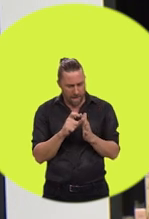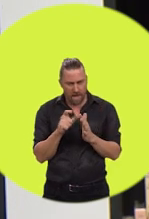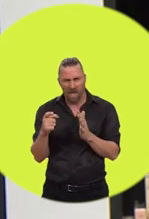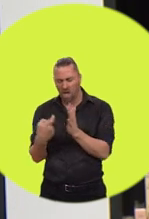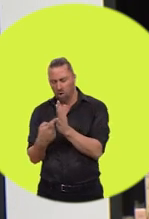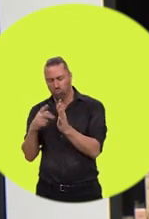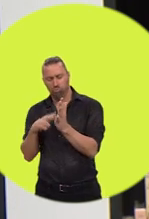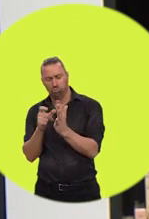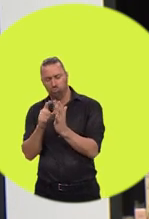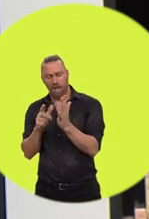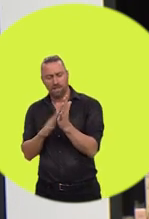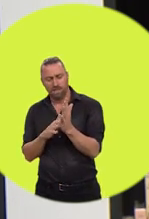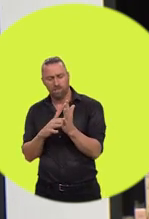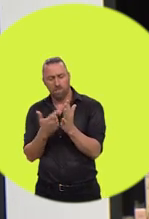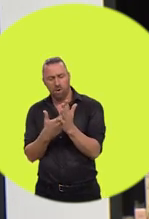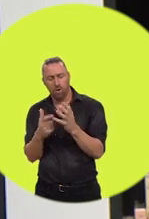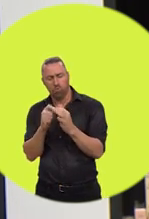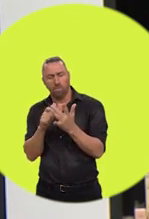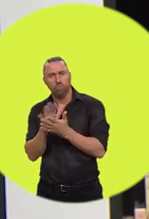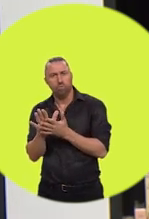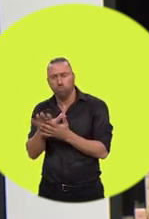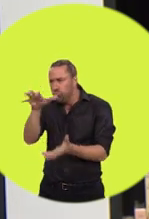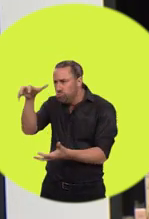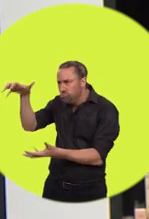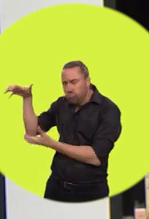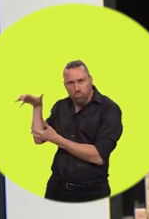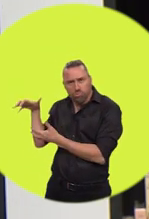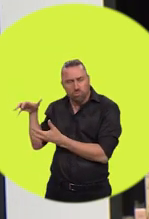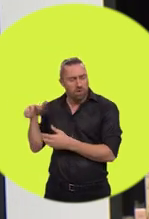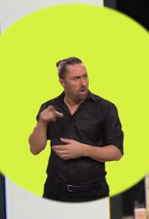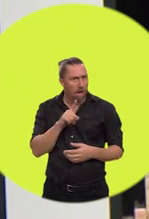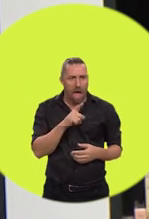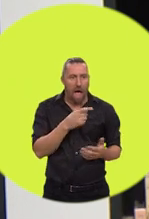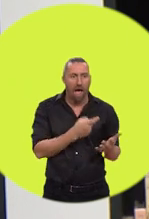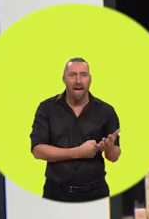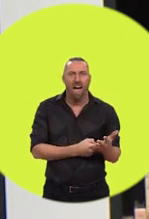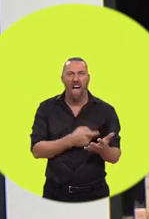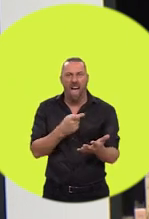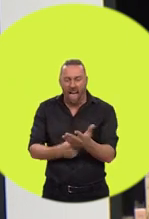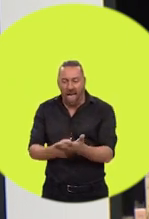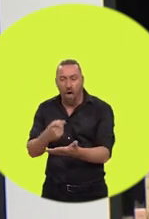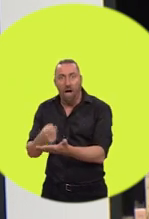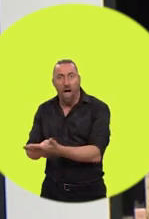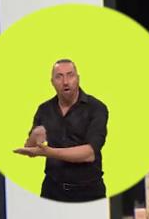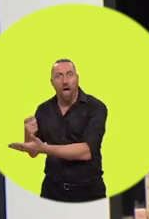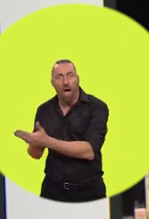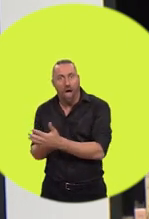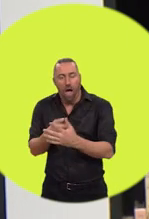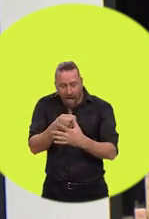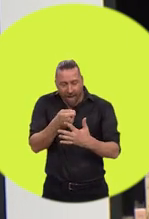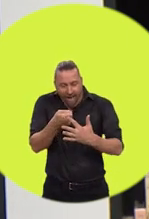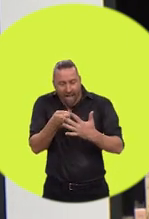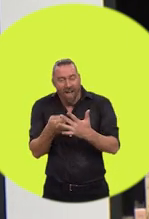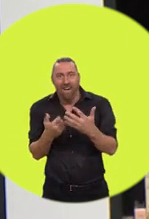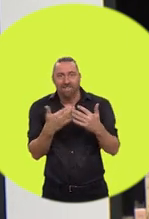alliteration? Rubber bands, recycled, random rubbish all start with the R